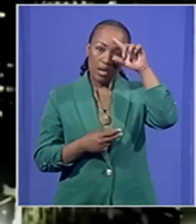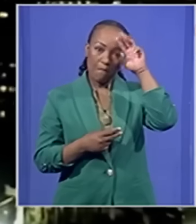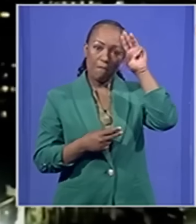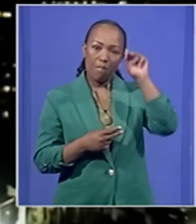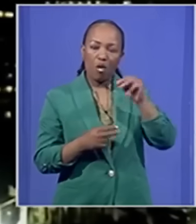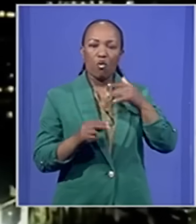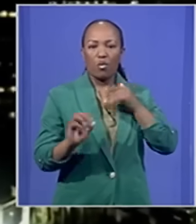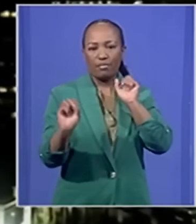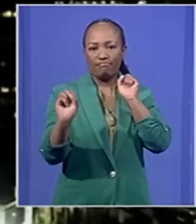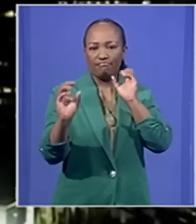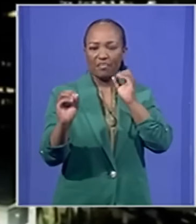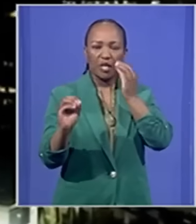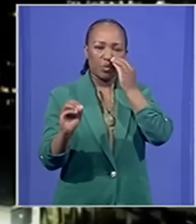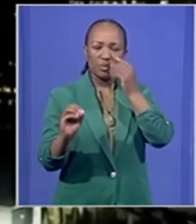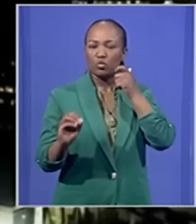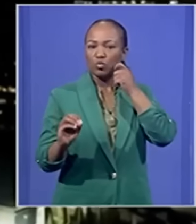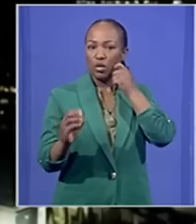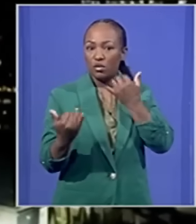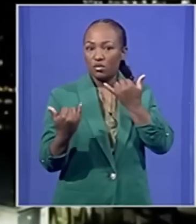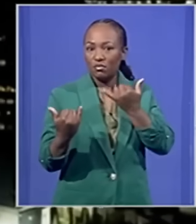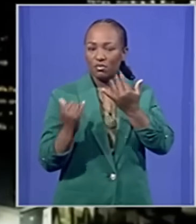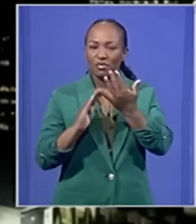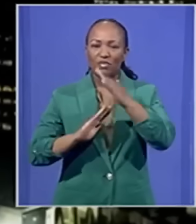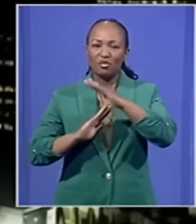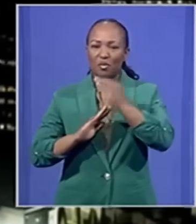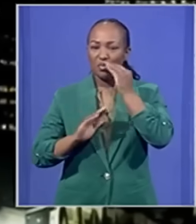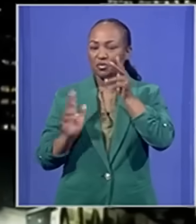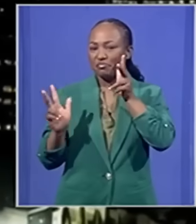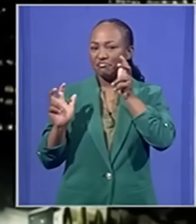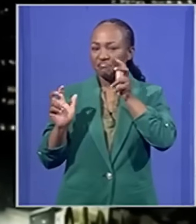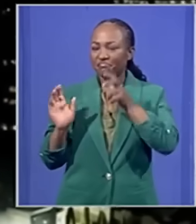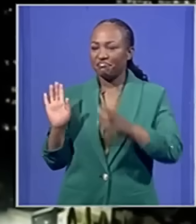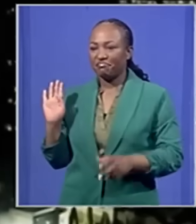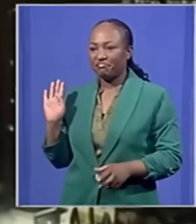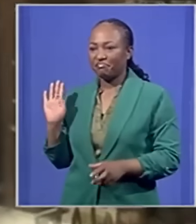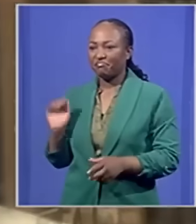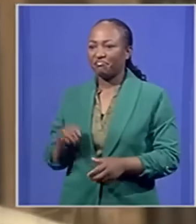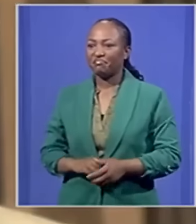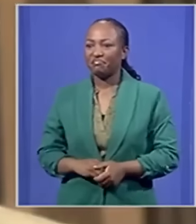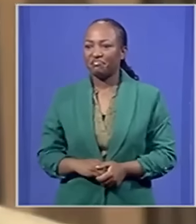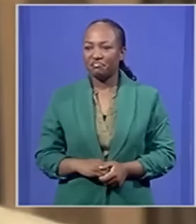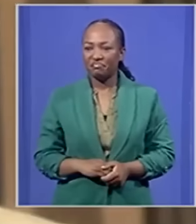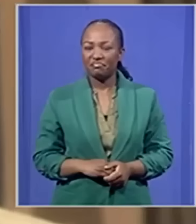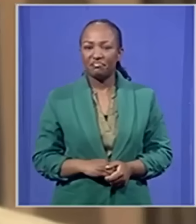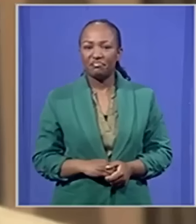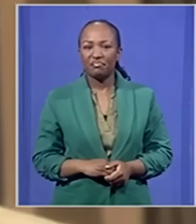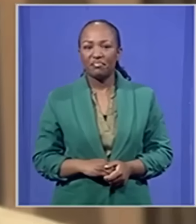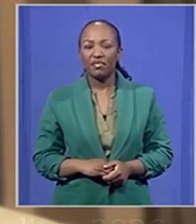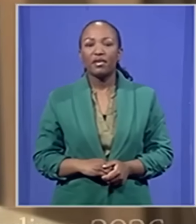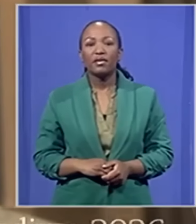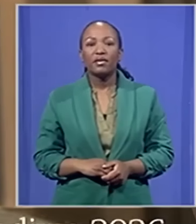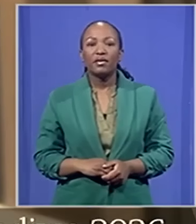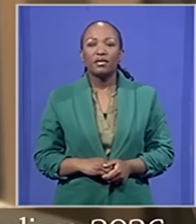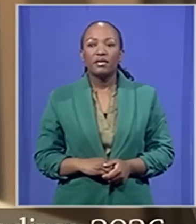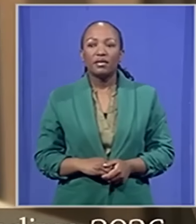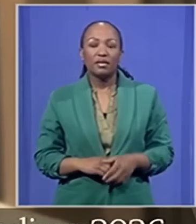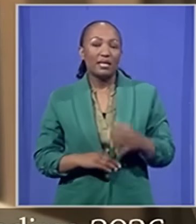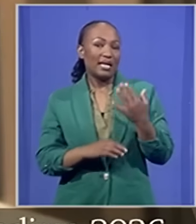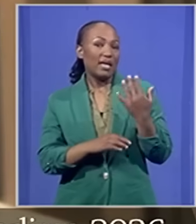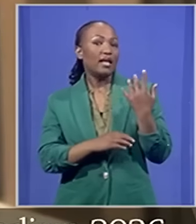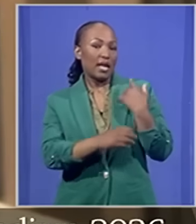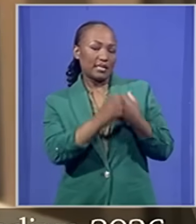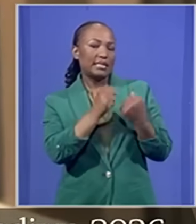ya dikgang tsa Setswana a re ketle mmogo ka tshedimosetso. Our view has been for the last year that